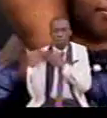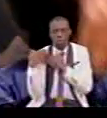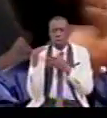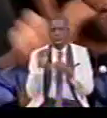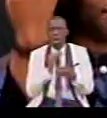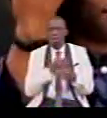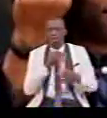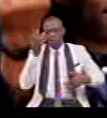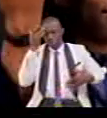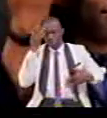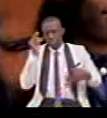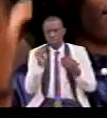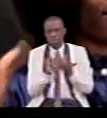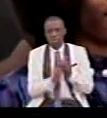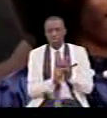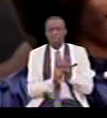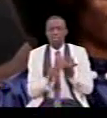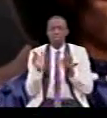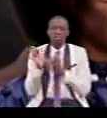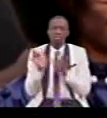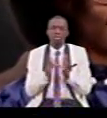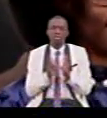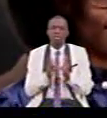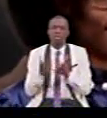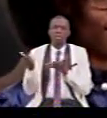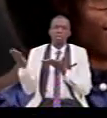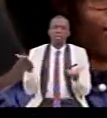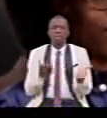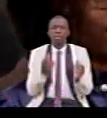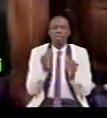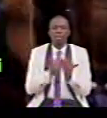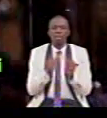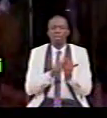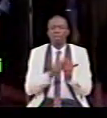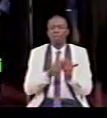jesus carried each and every pain